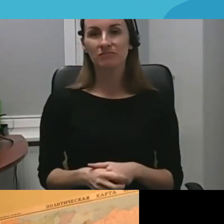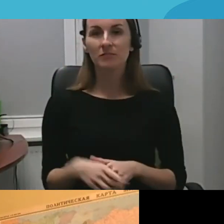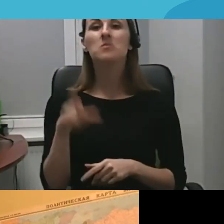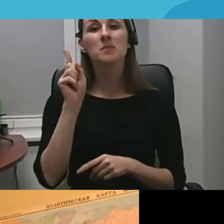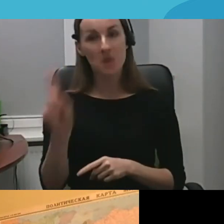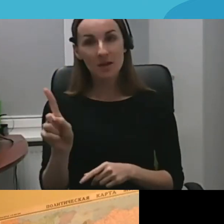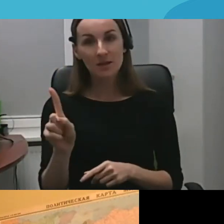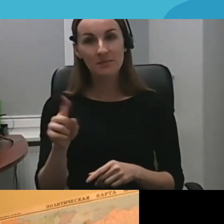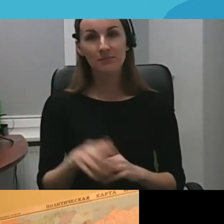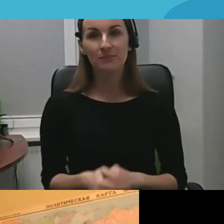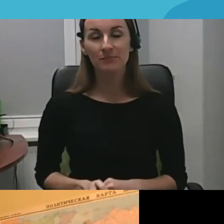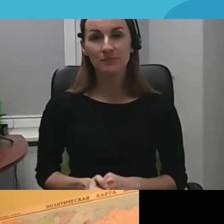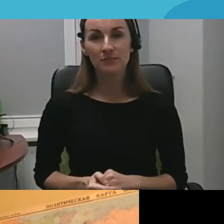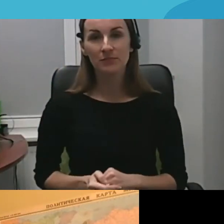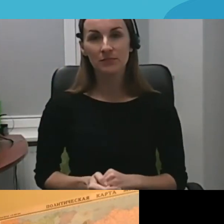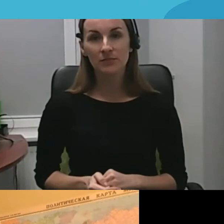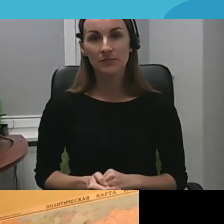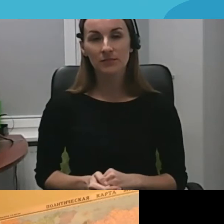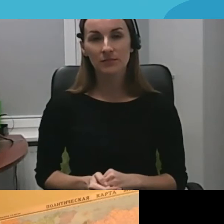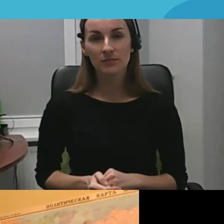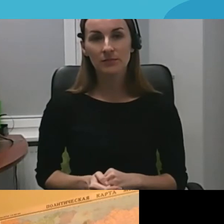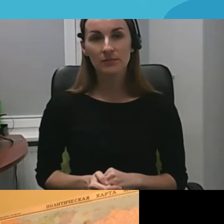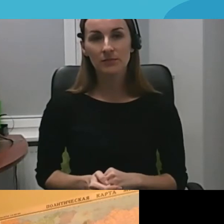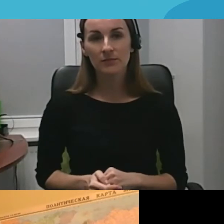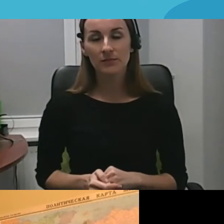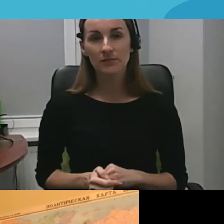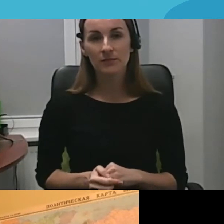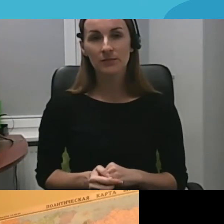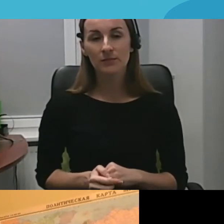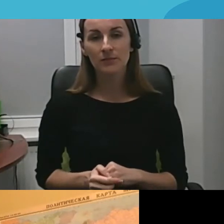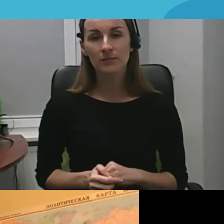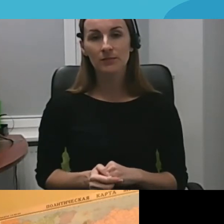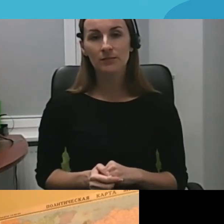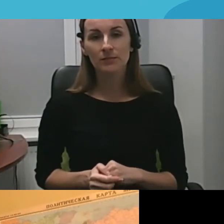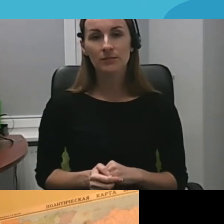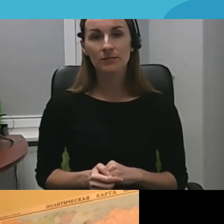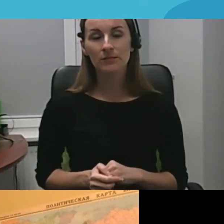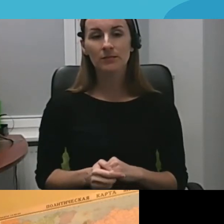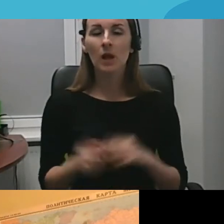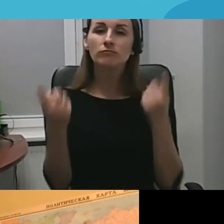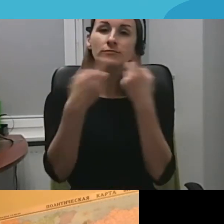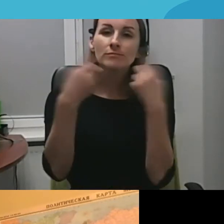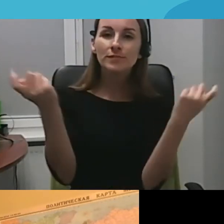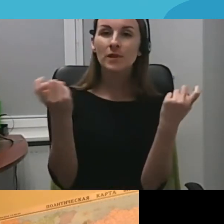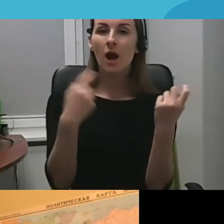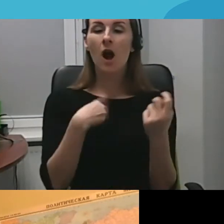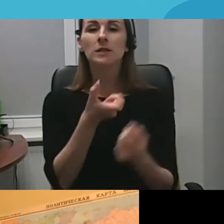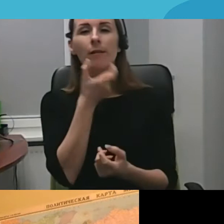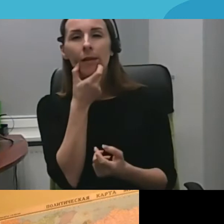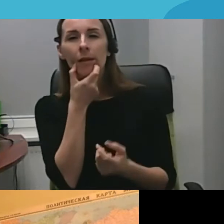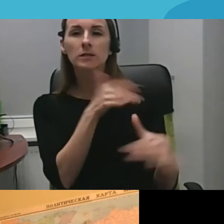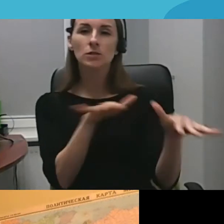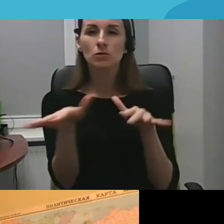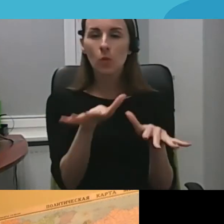the situation when it was announced that the victims of the repression and generally the Belarusian population are not going to